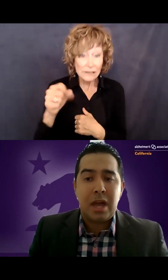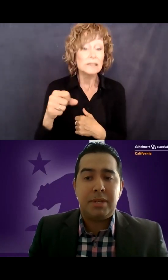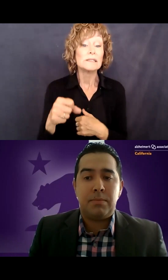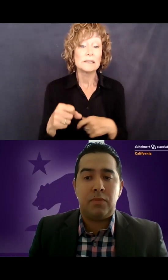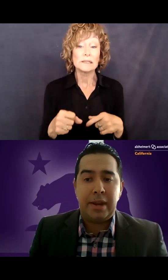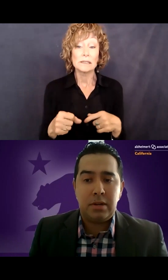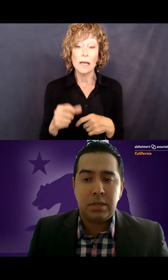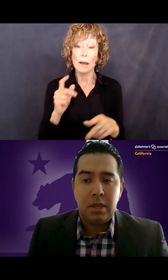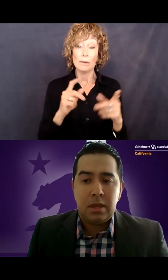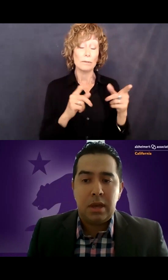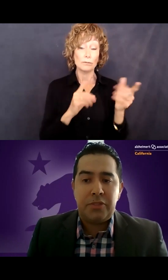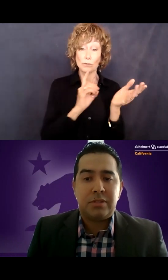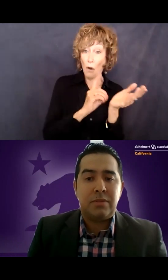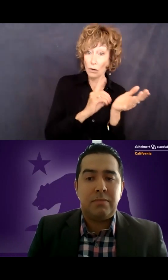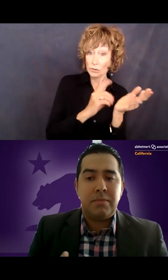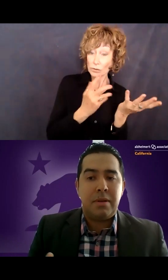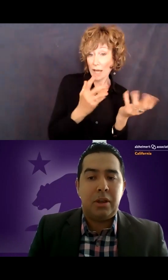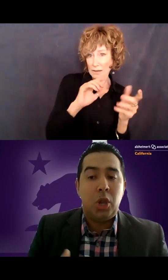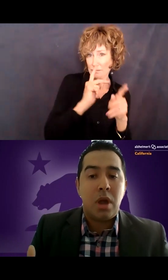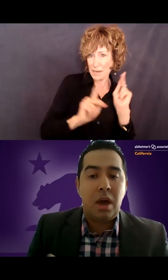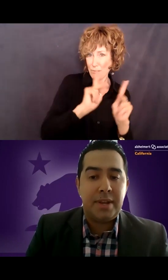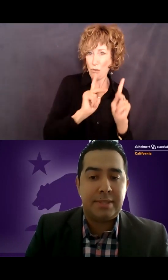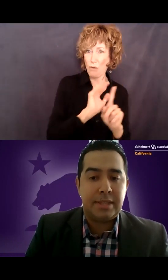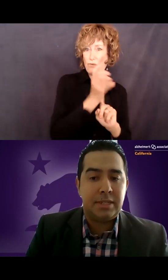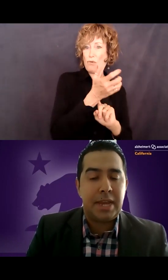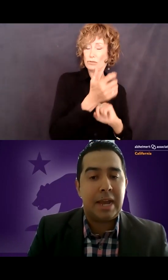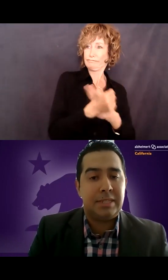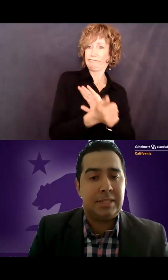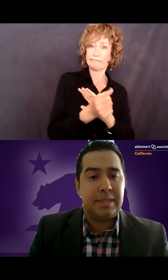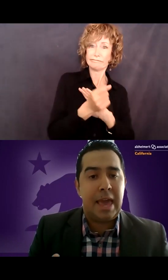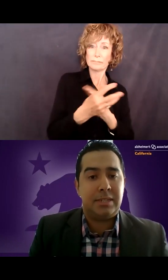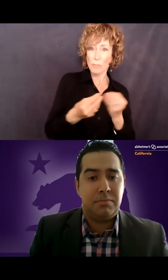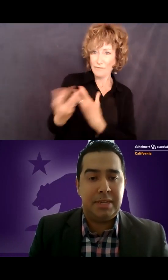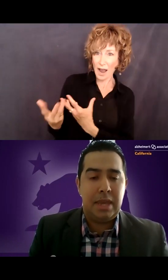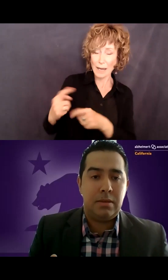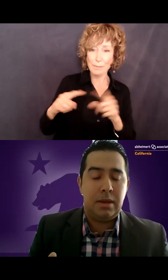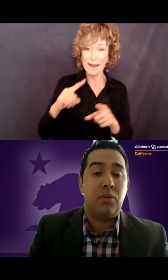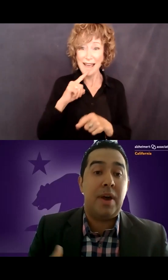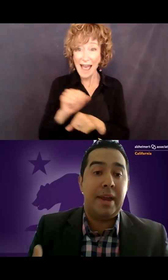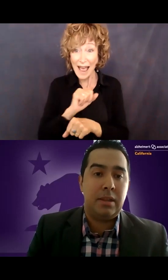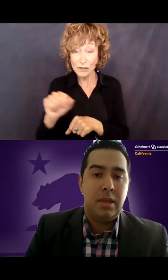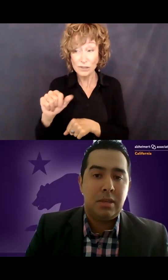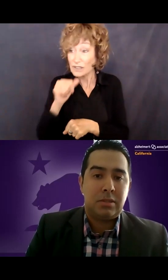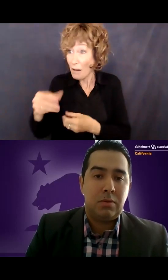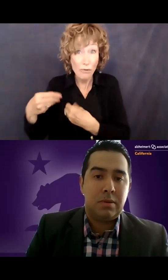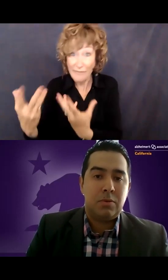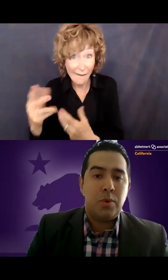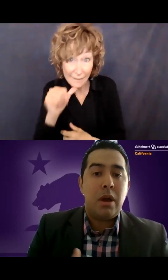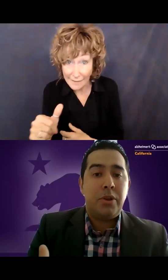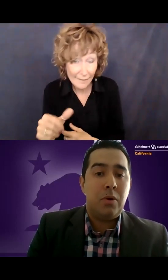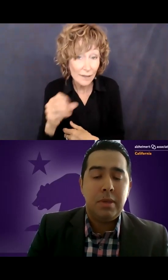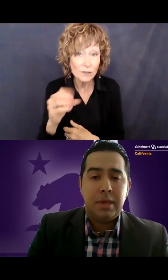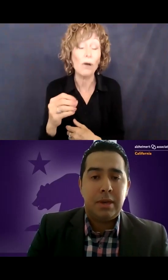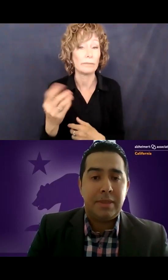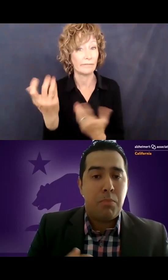culturally competent providers, there's low confidence that such access is actually being provided. So we